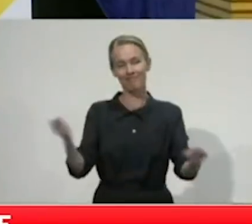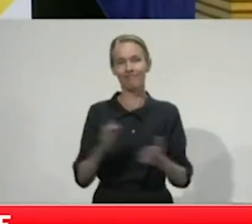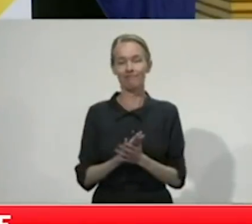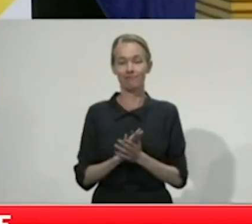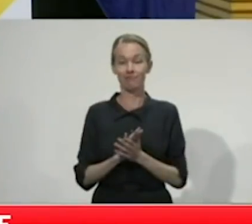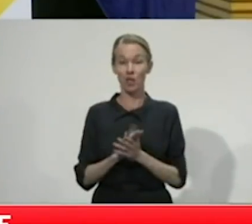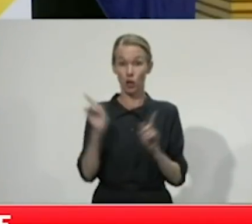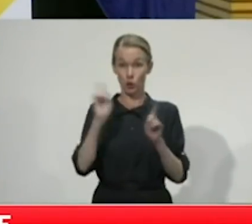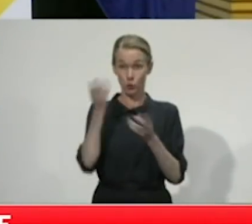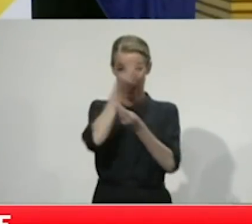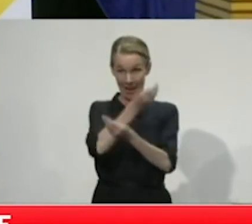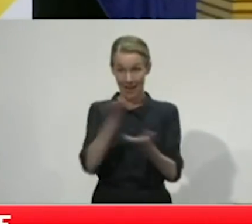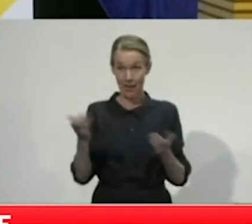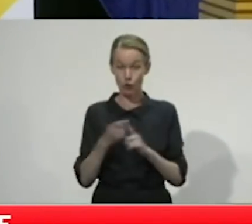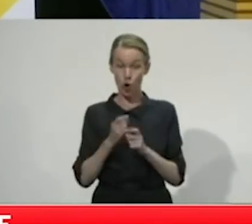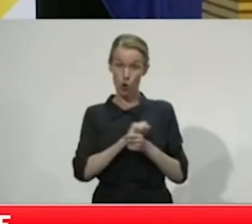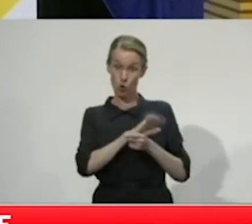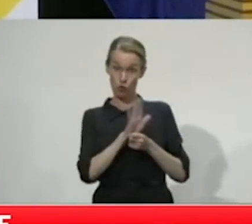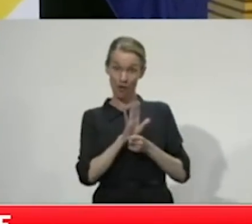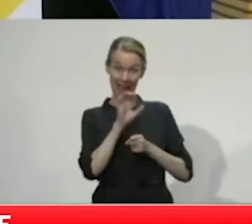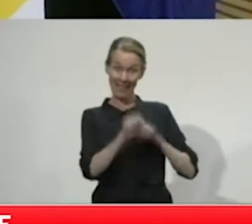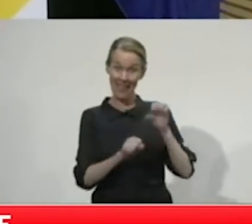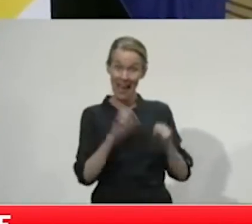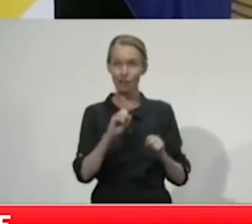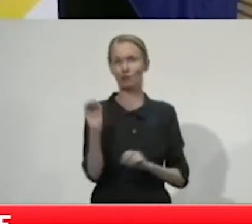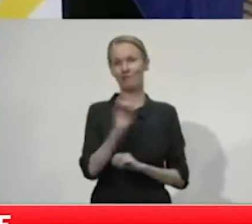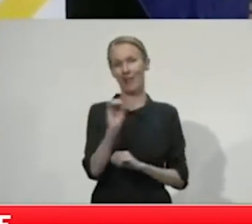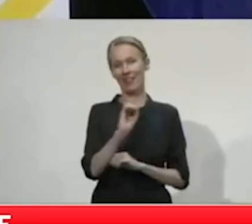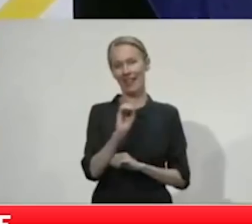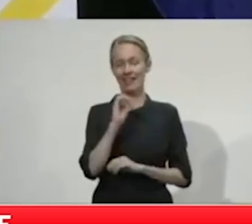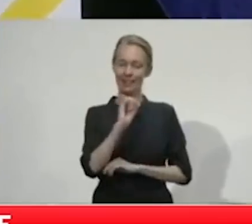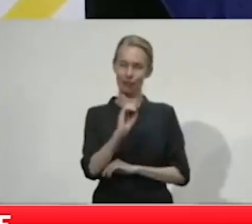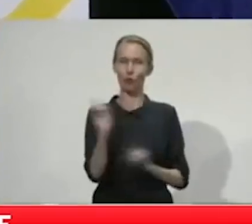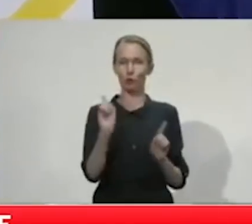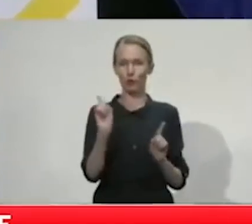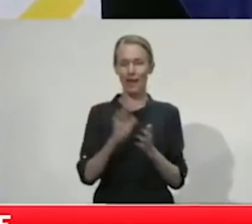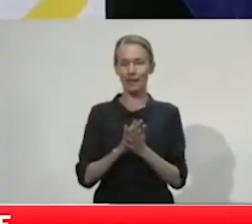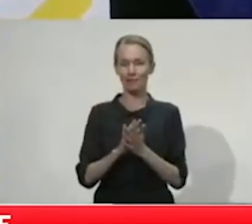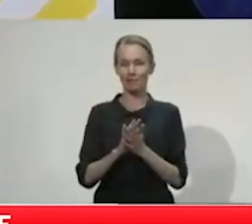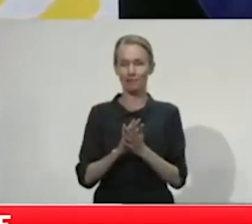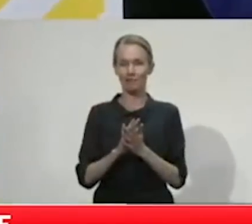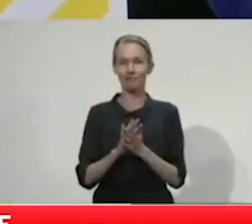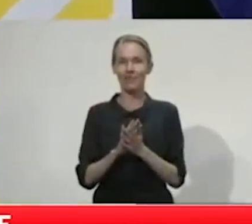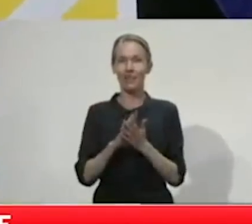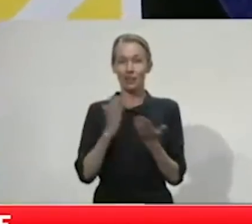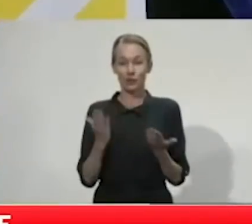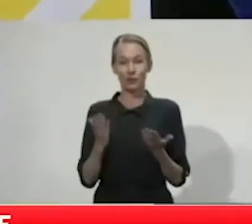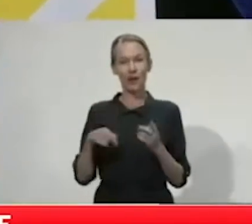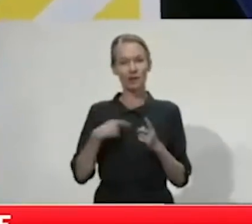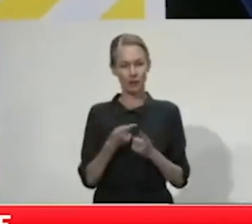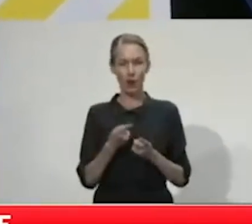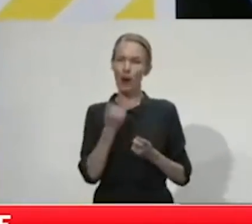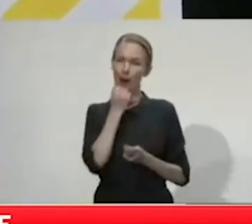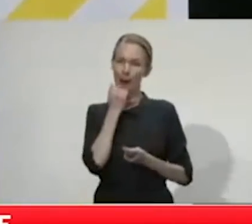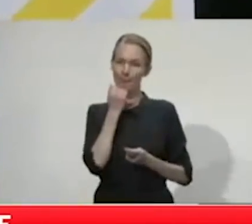Today I can confirm that there are no new cases of COVID-19 in New Zealand, and there are no new old cases either. That means